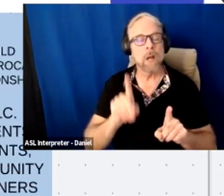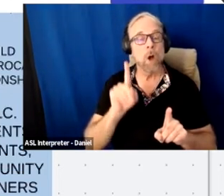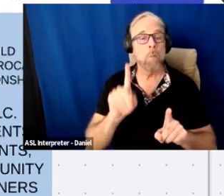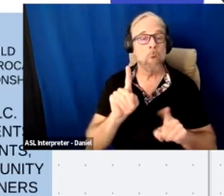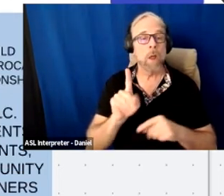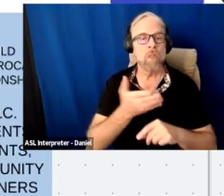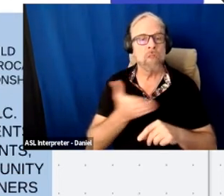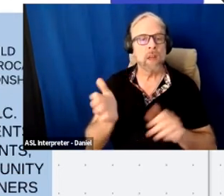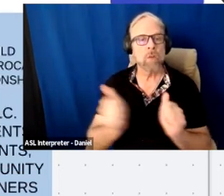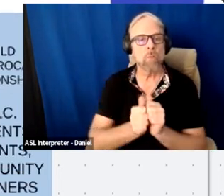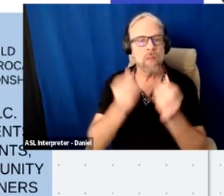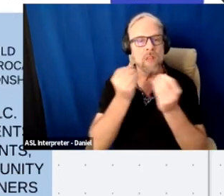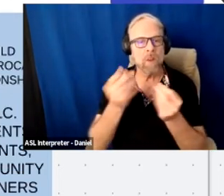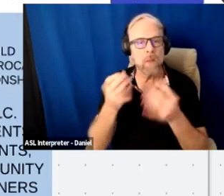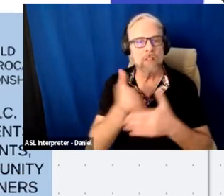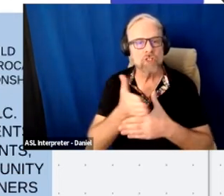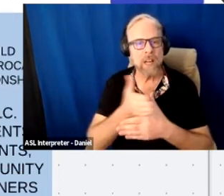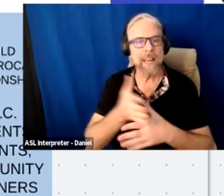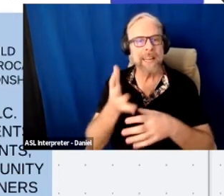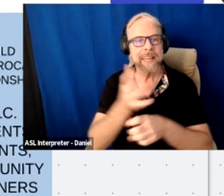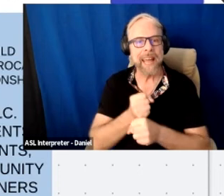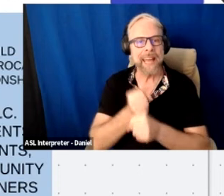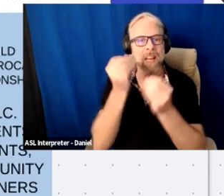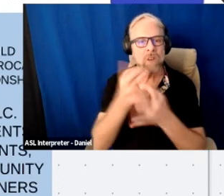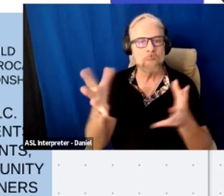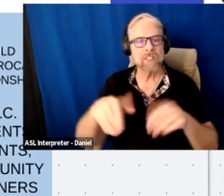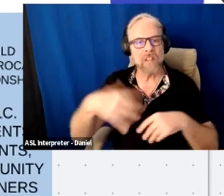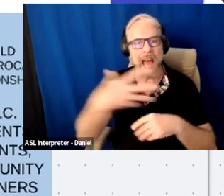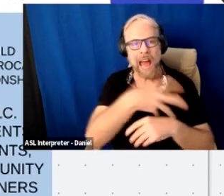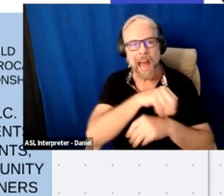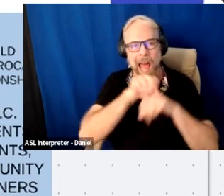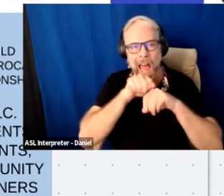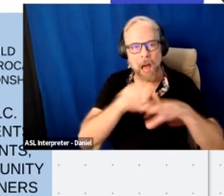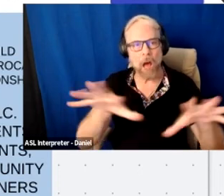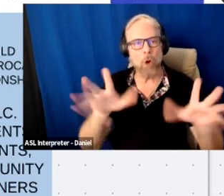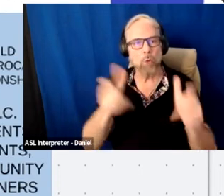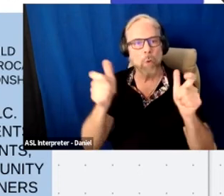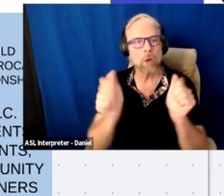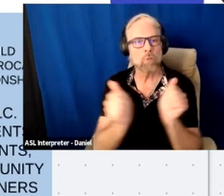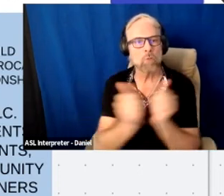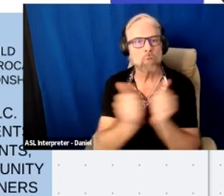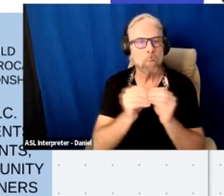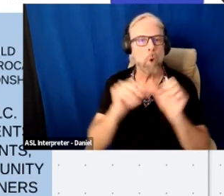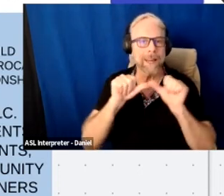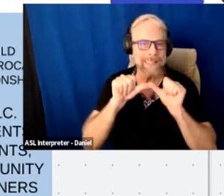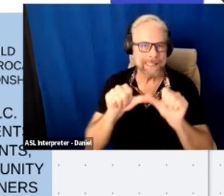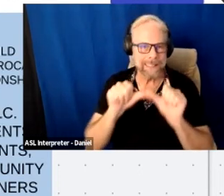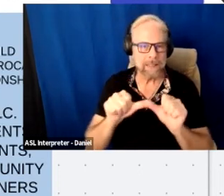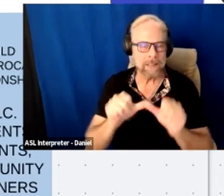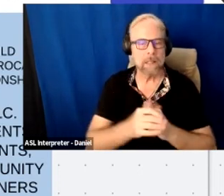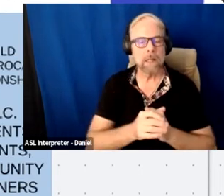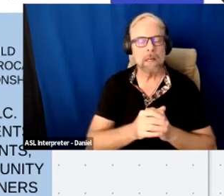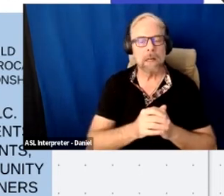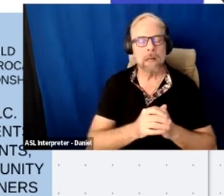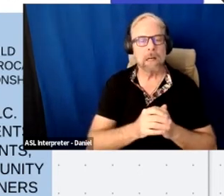in information sharing, getting information out quicker with more consistency. I would